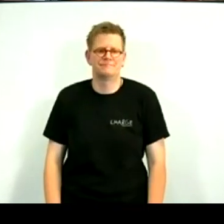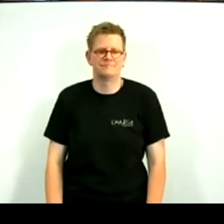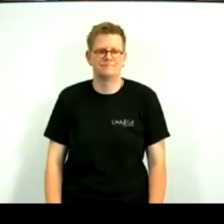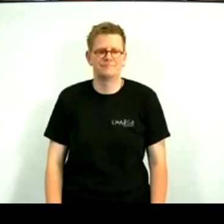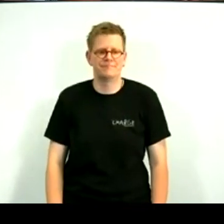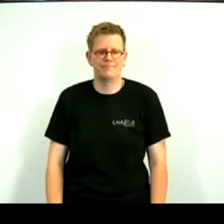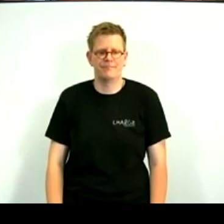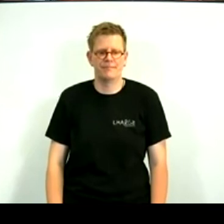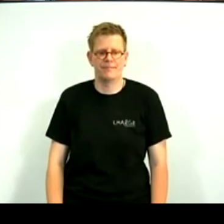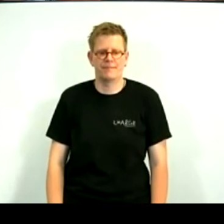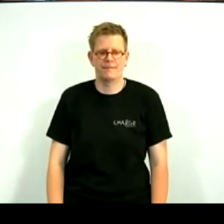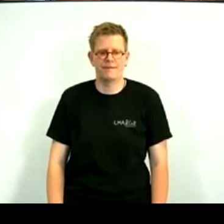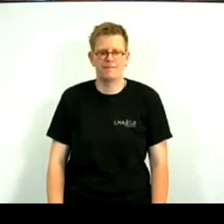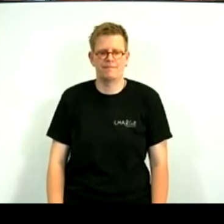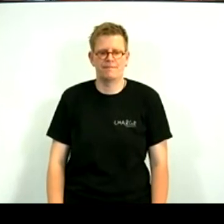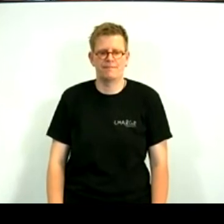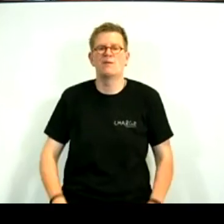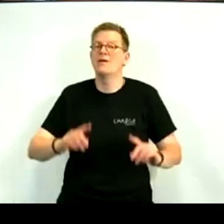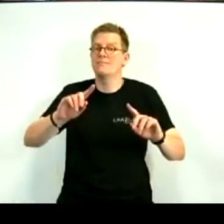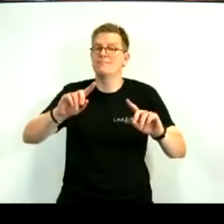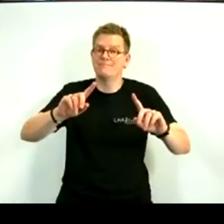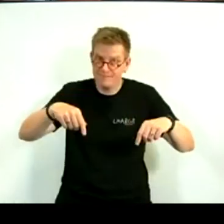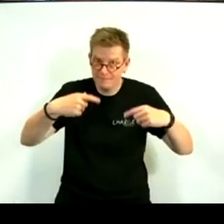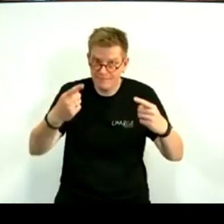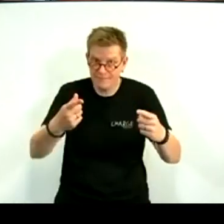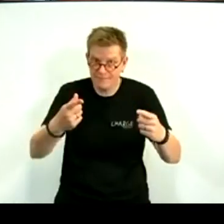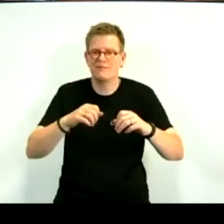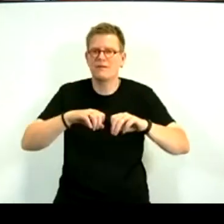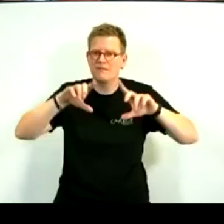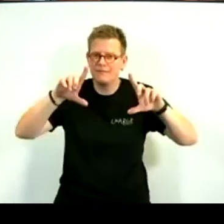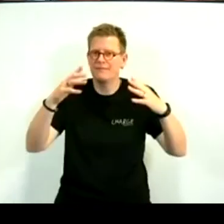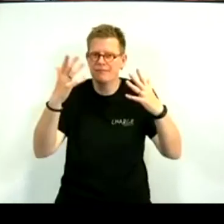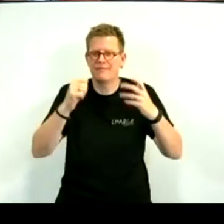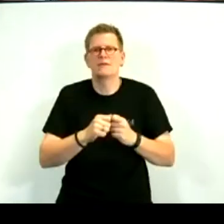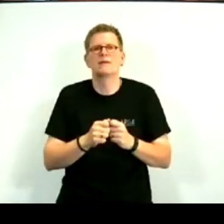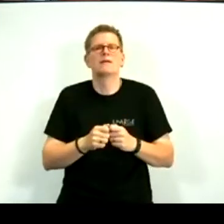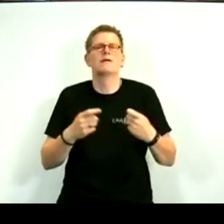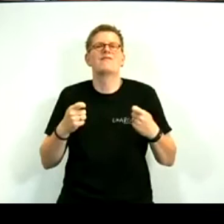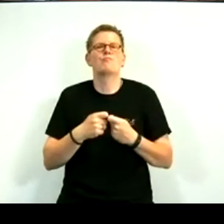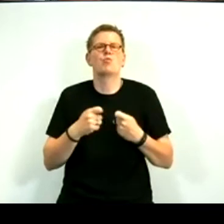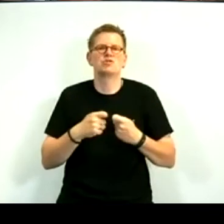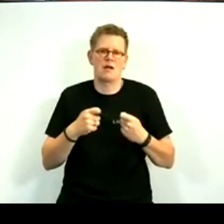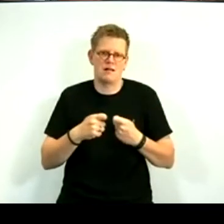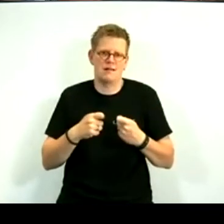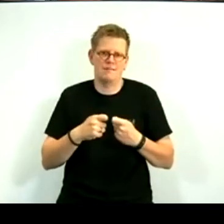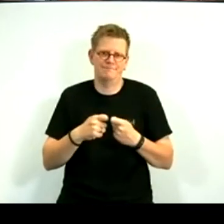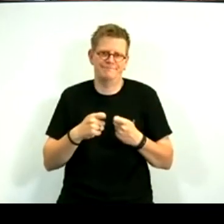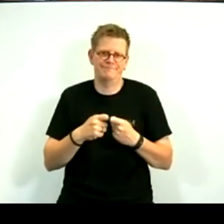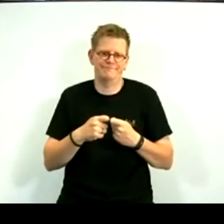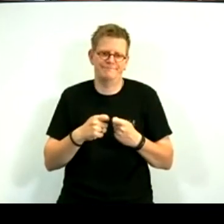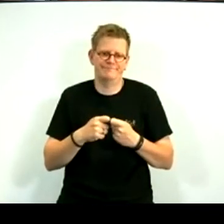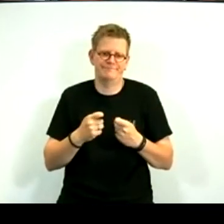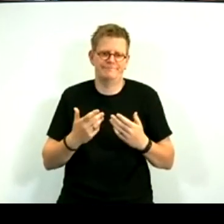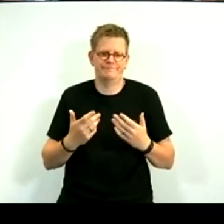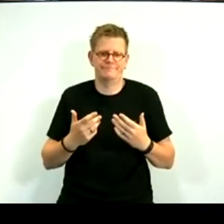are pairs of them. And they're the muscles that allow us to move our eye up and down, side to